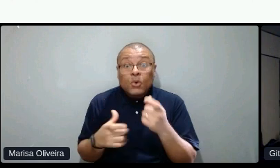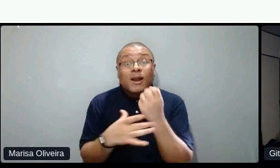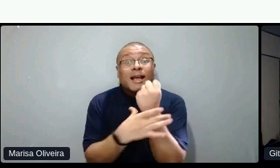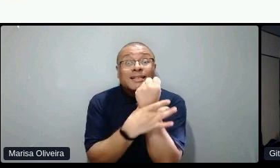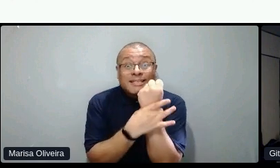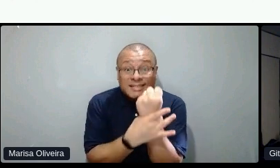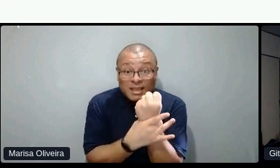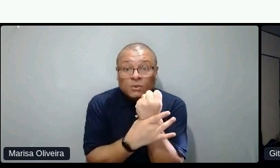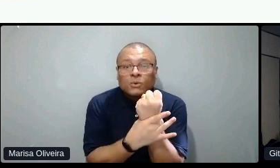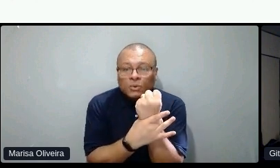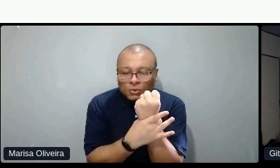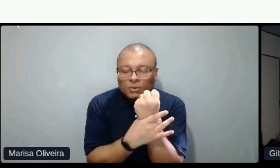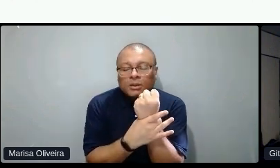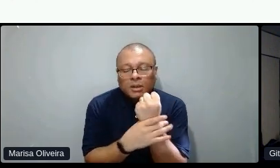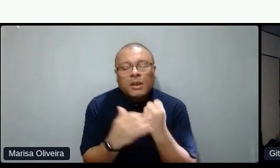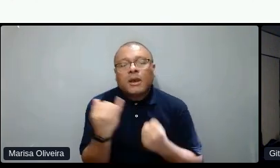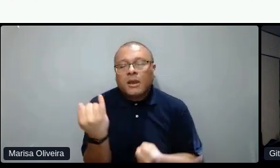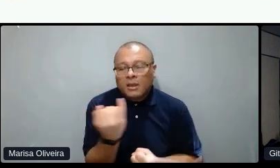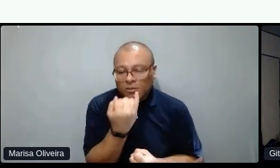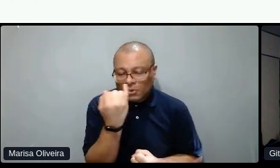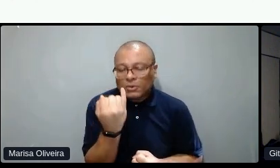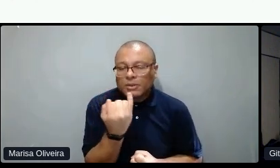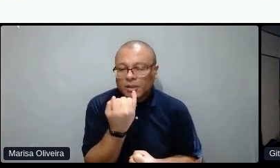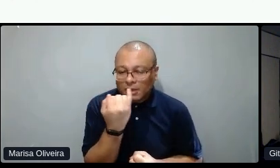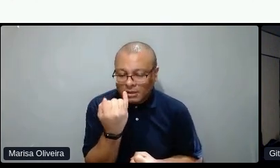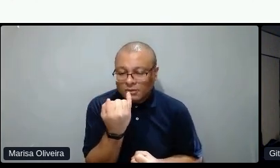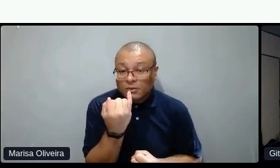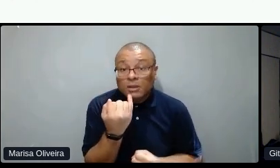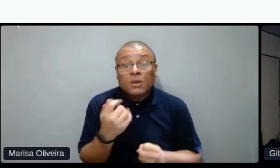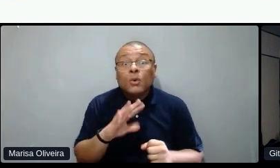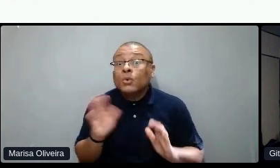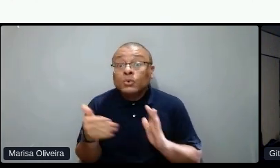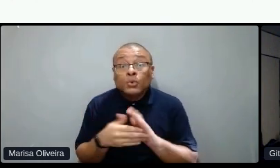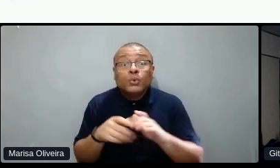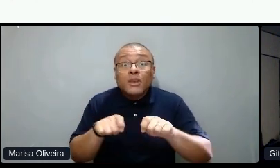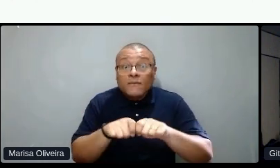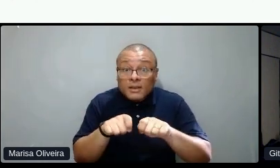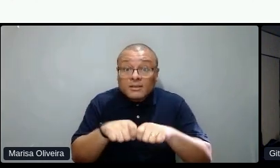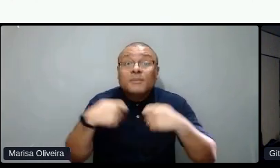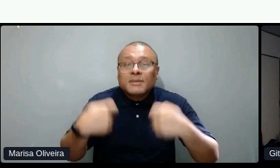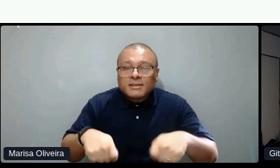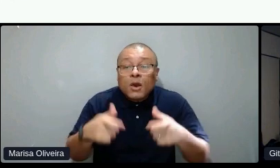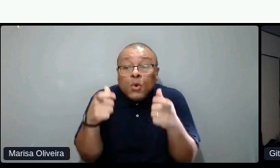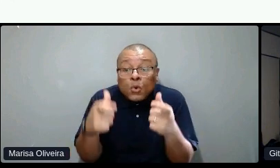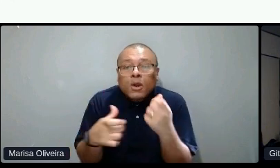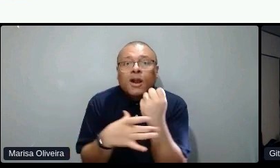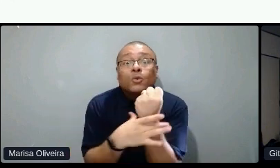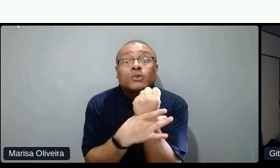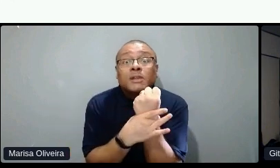prerequisite, that the foundation of everything we do is to have safety.